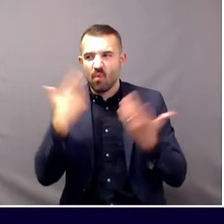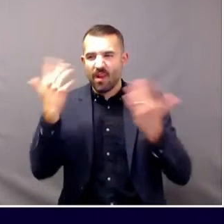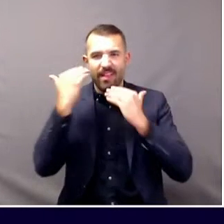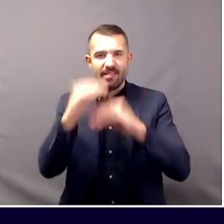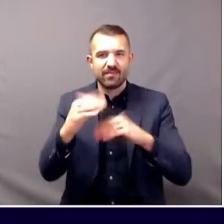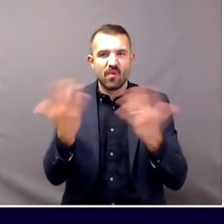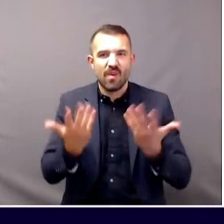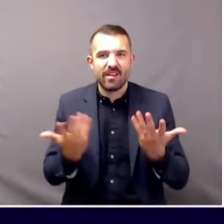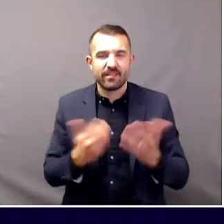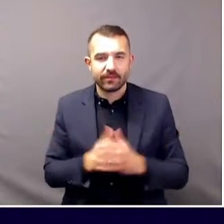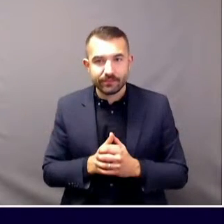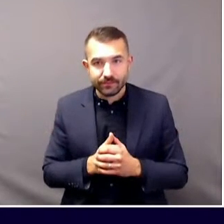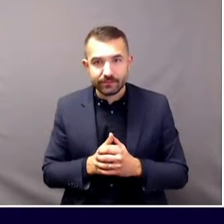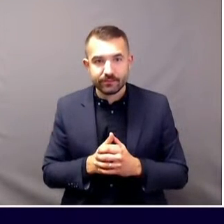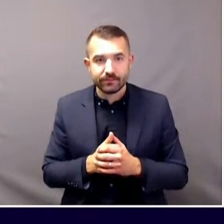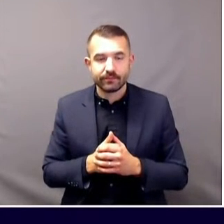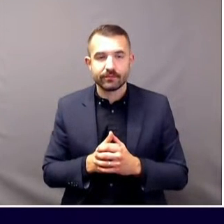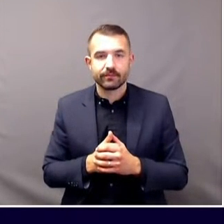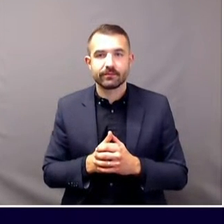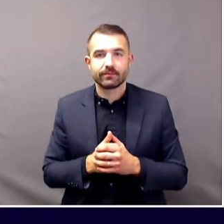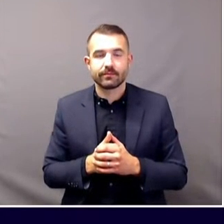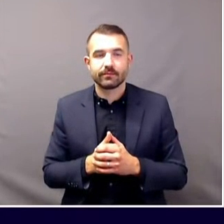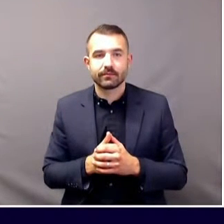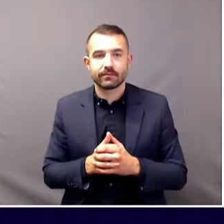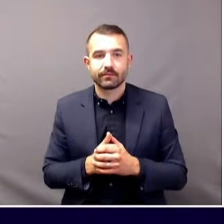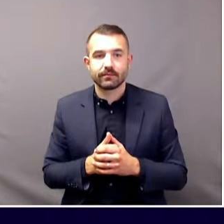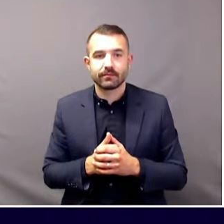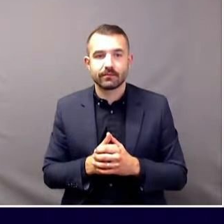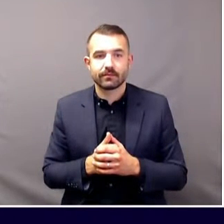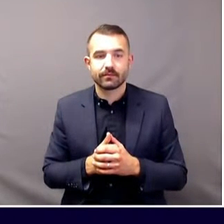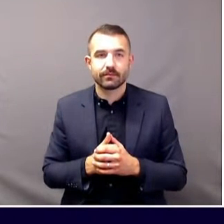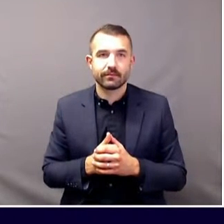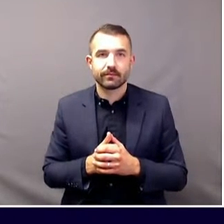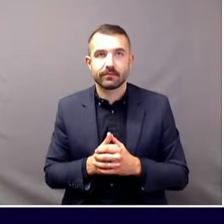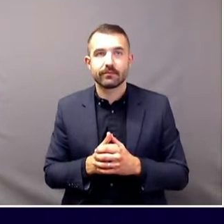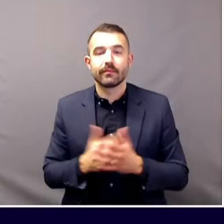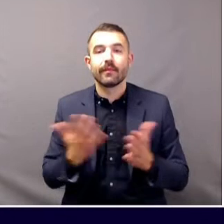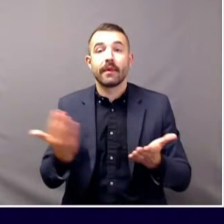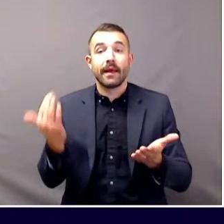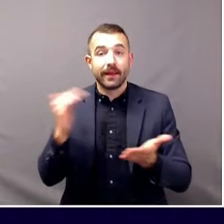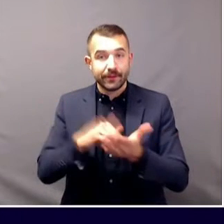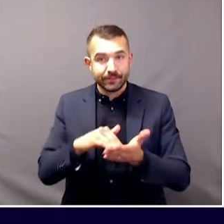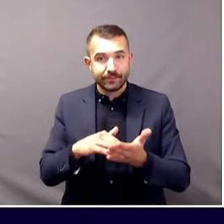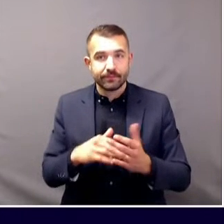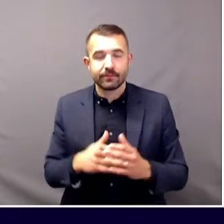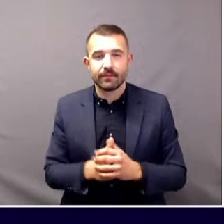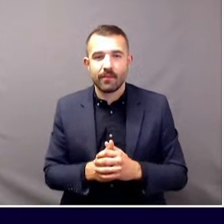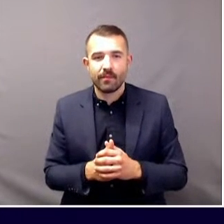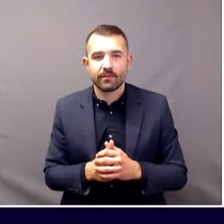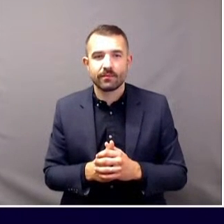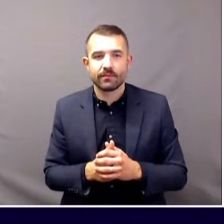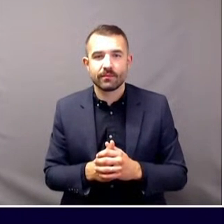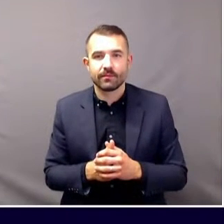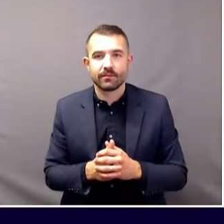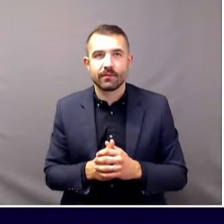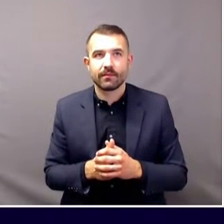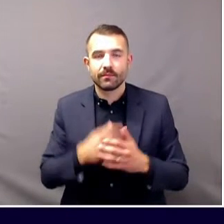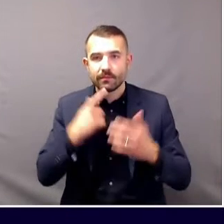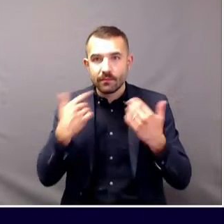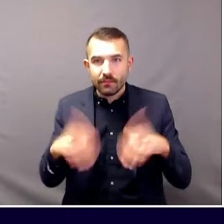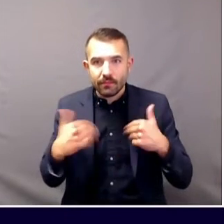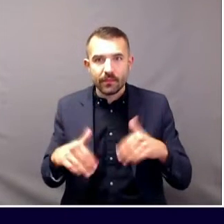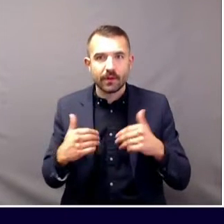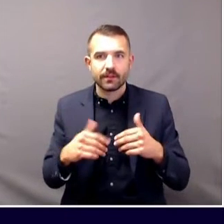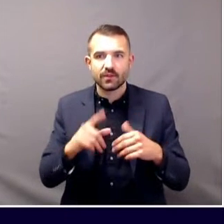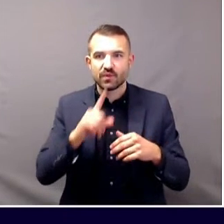I'm going to again say what I think is the hardest thing for someone involved in a scientific enterprise to say,